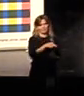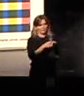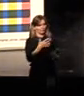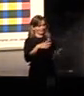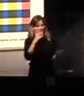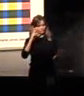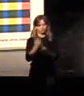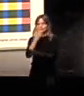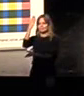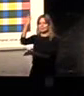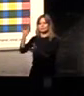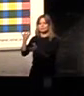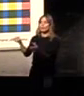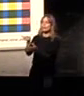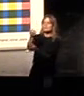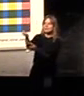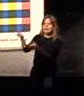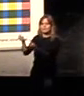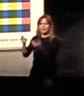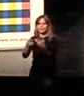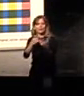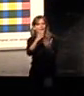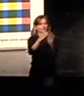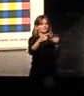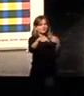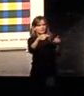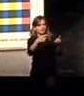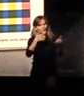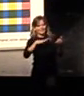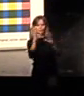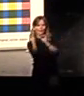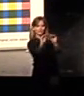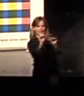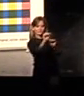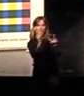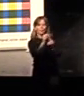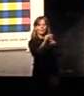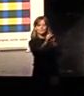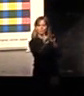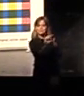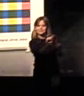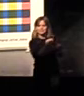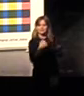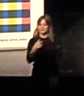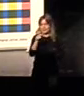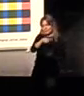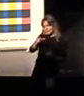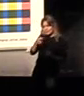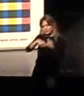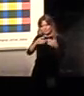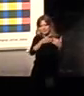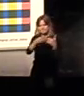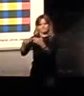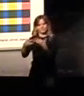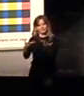reduceert bij sam categorisch en wel door categories heb toby educate nou de people to be calm die acteurs